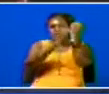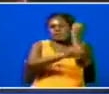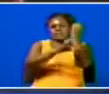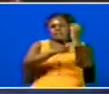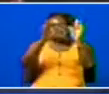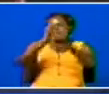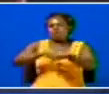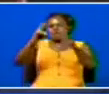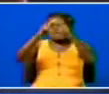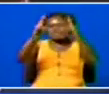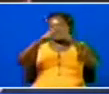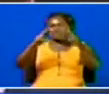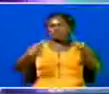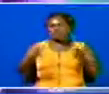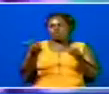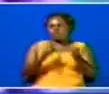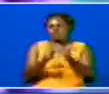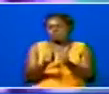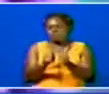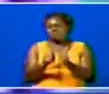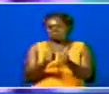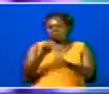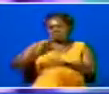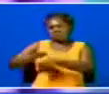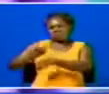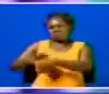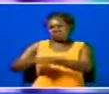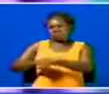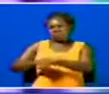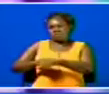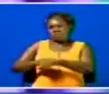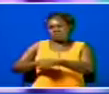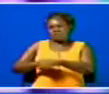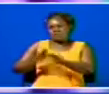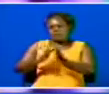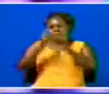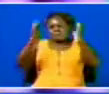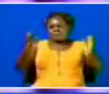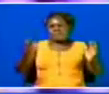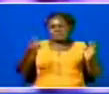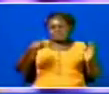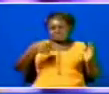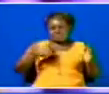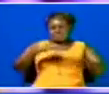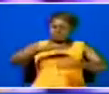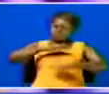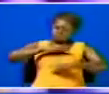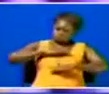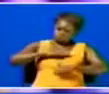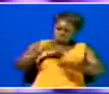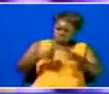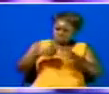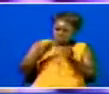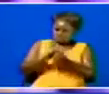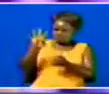of the international engagements, I think that is something. One of the main things that I've really satisfied me and I'm happy for the last 14